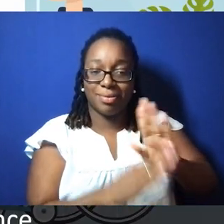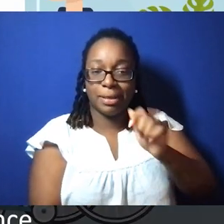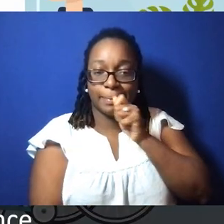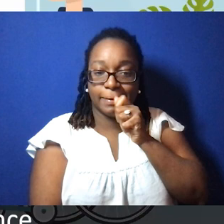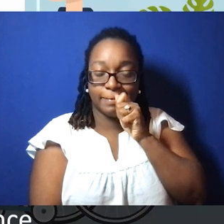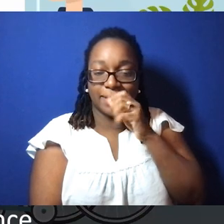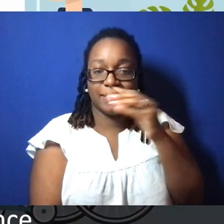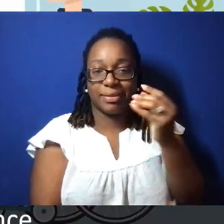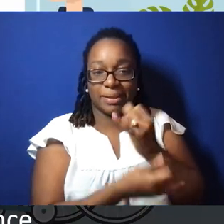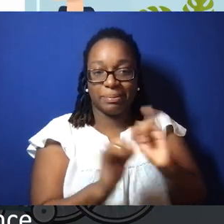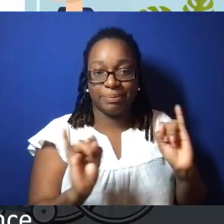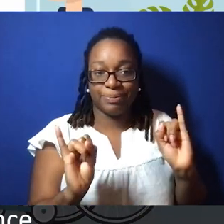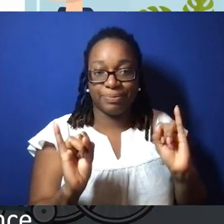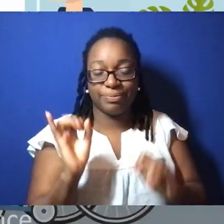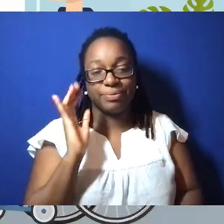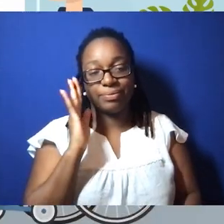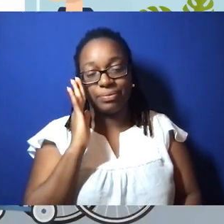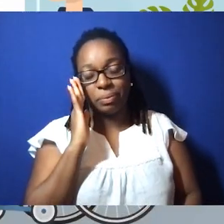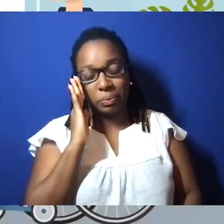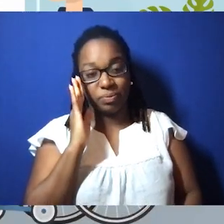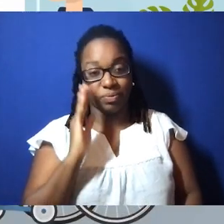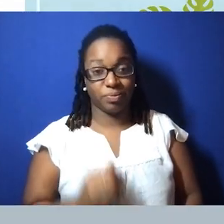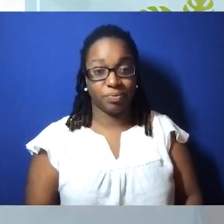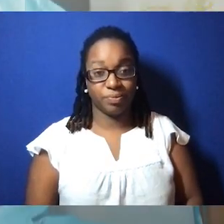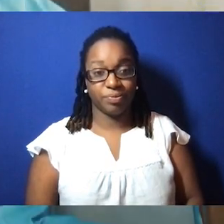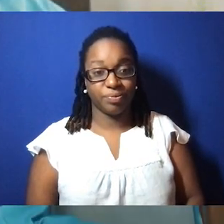their privacy and independence.